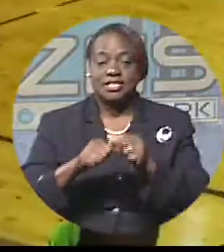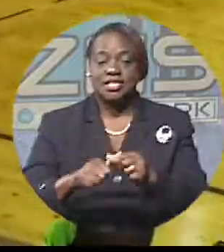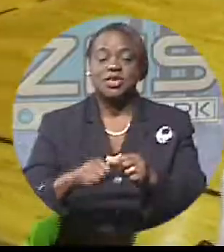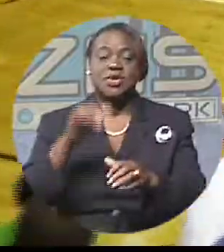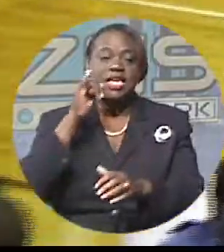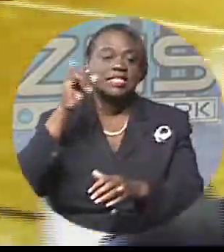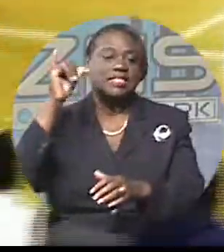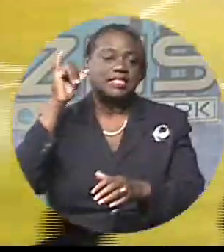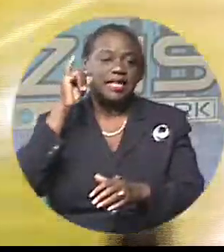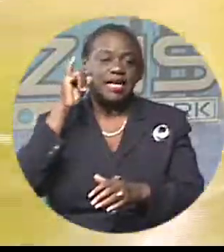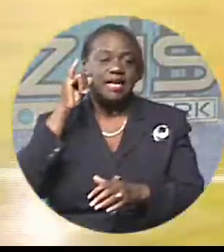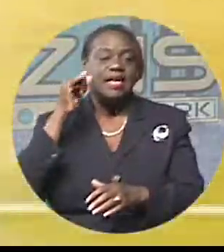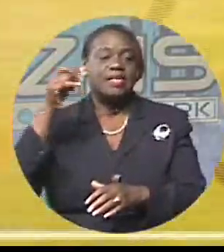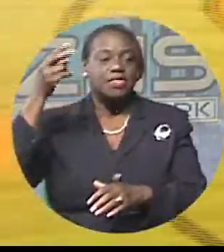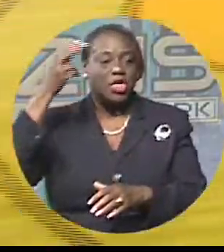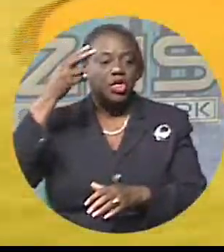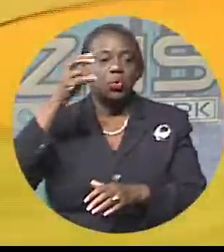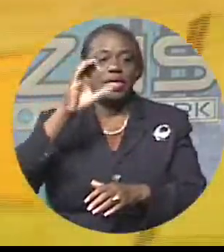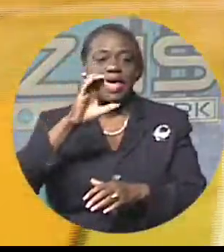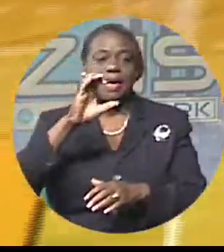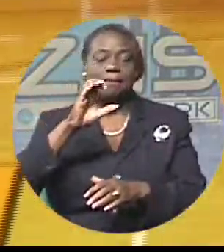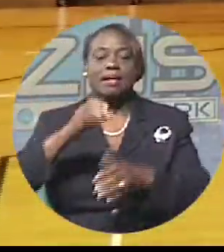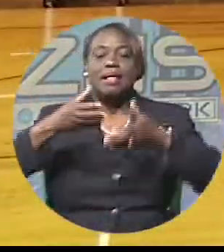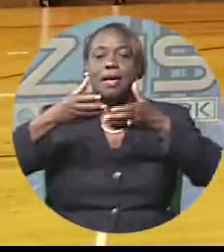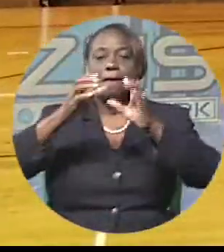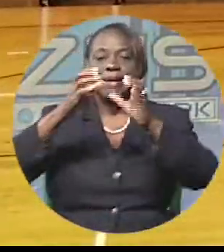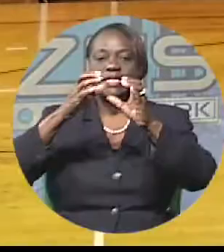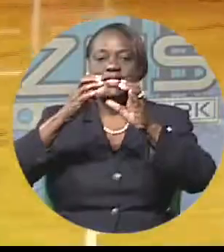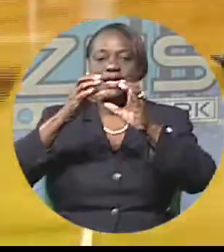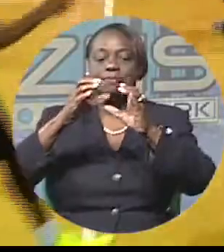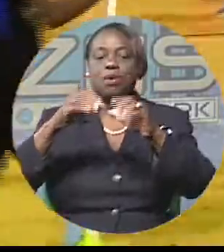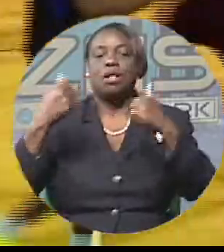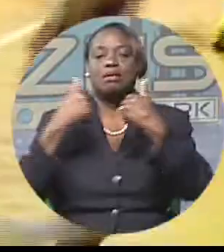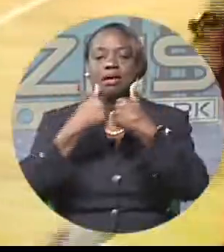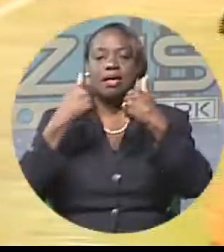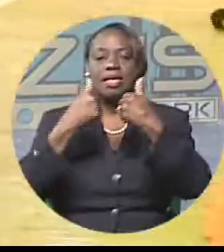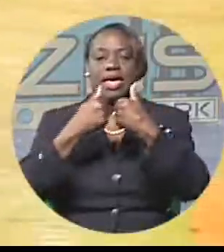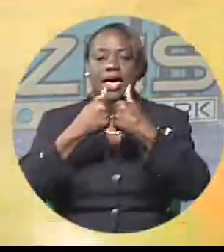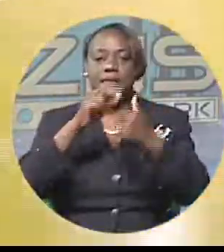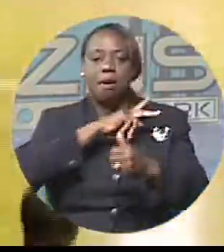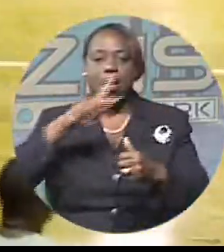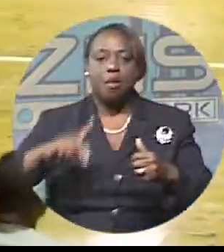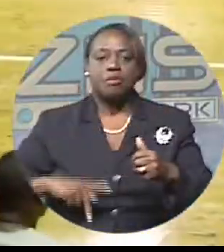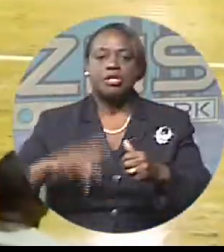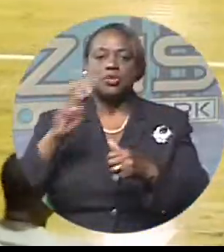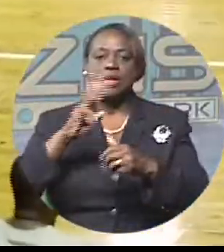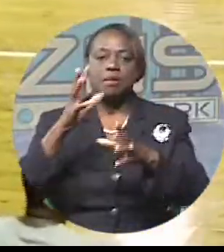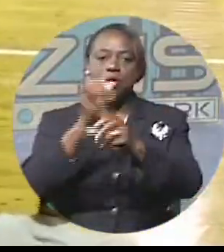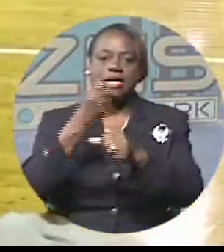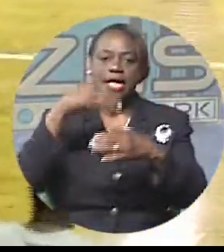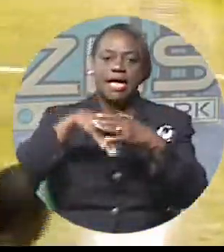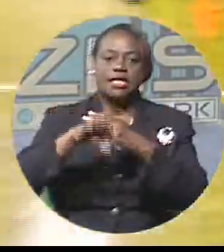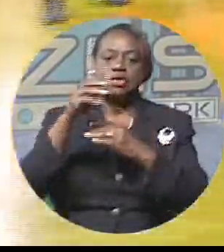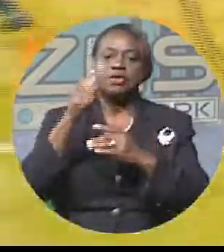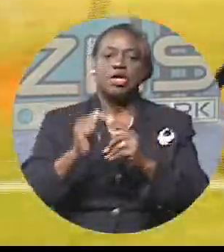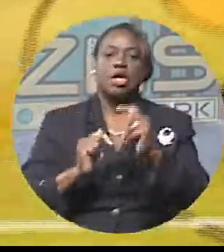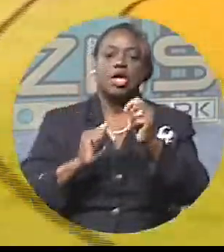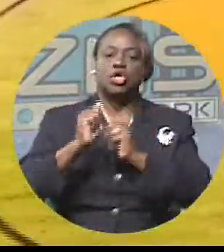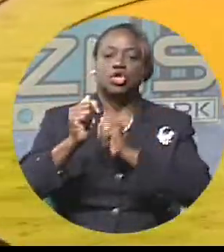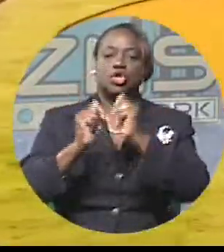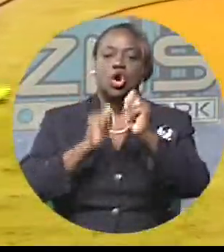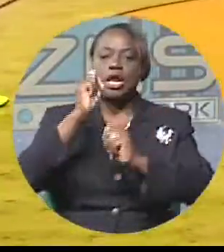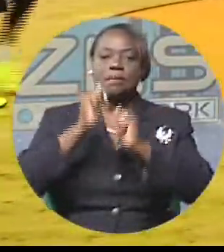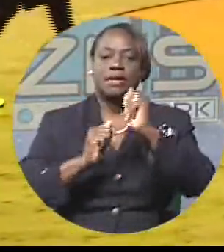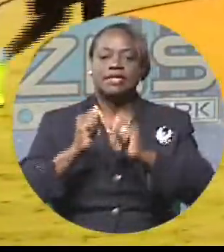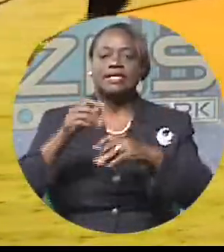32nd Hugh Campbell Basketball Classic. The Jordan Prince William Falcons got into the tournament after the Grand Bahama teams dropped out,